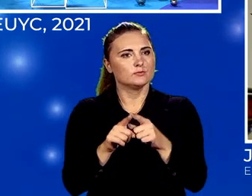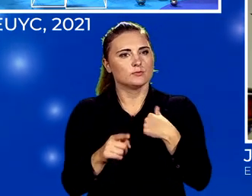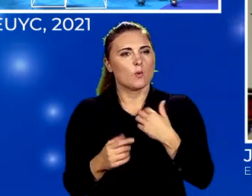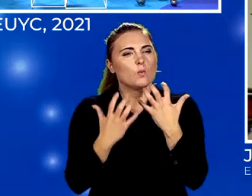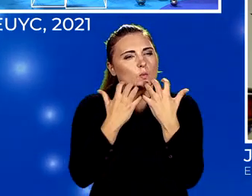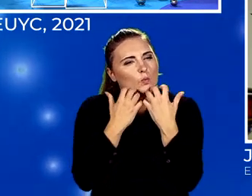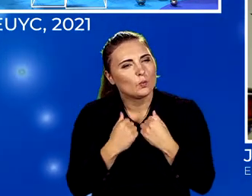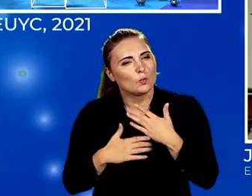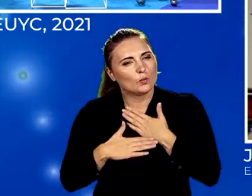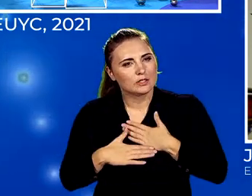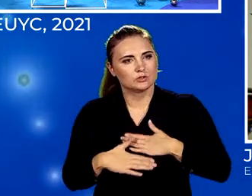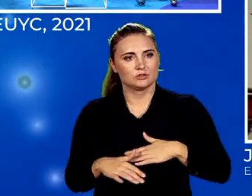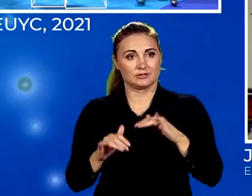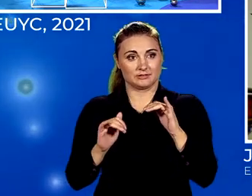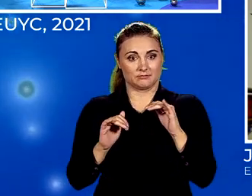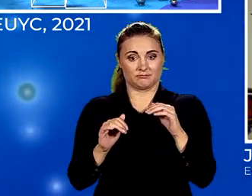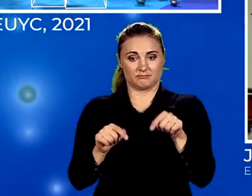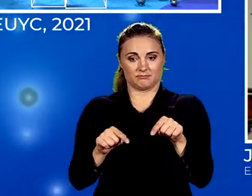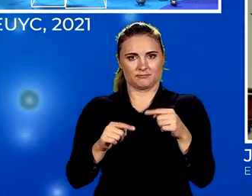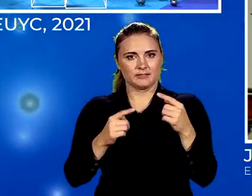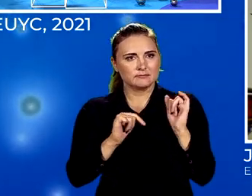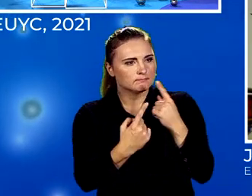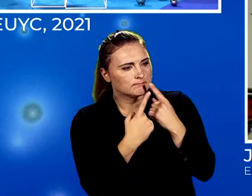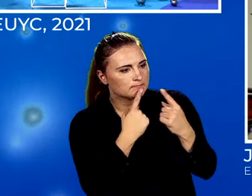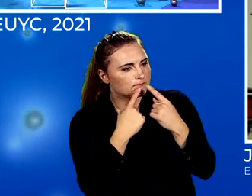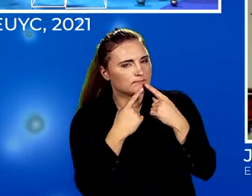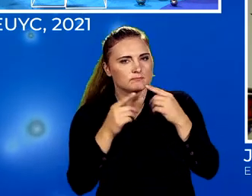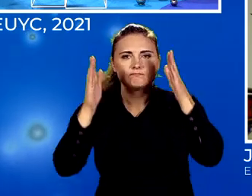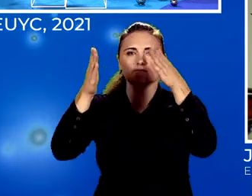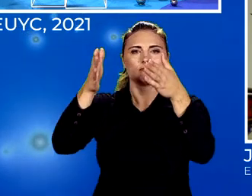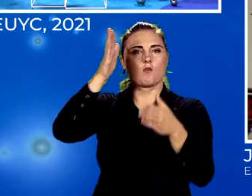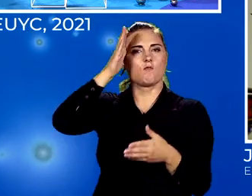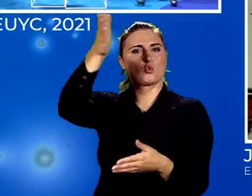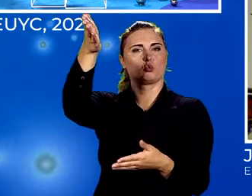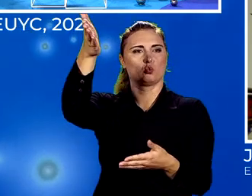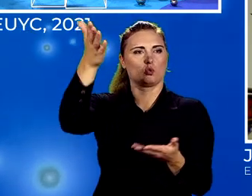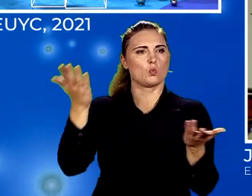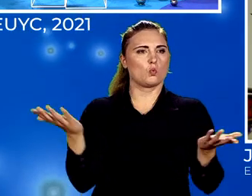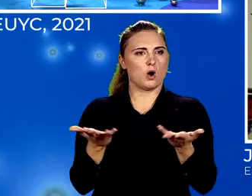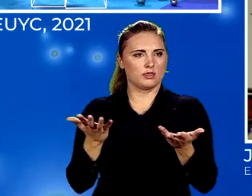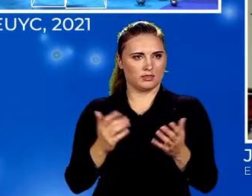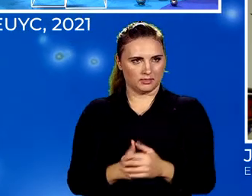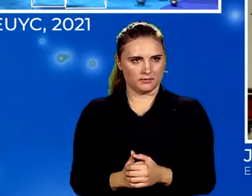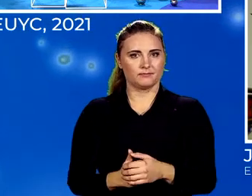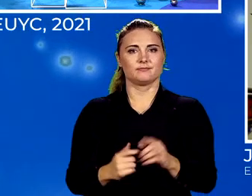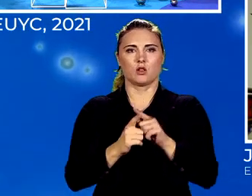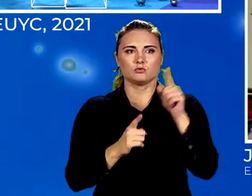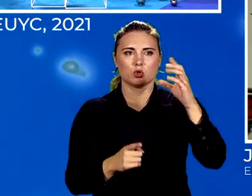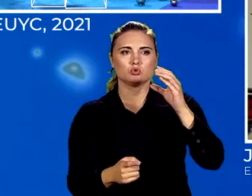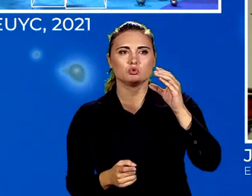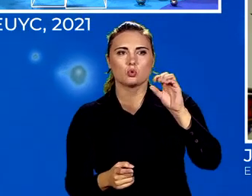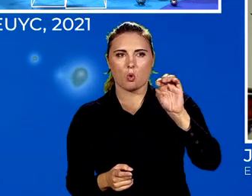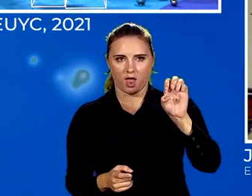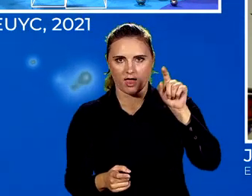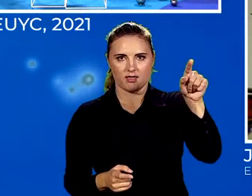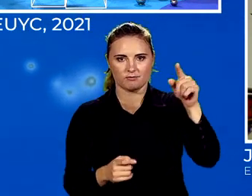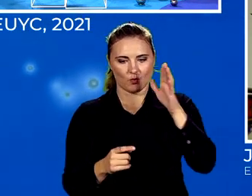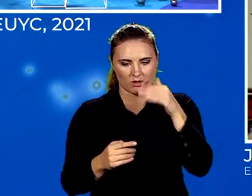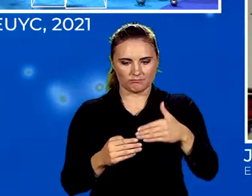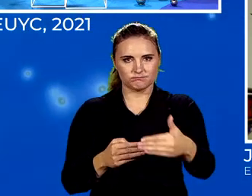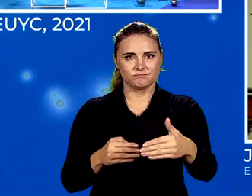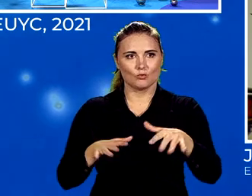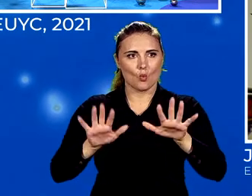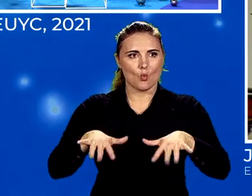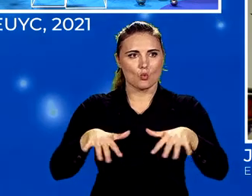youth campaign on revitalizing democracy, initiated by the Council of Europe at the October meeting. And if that happens during the next year, there will